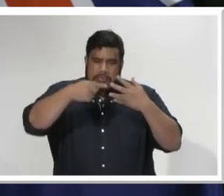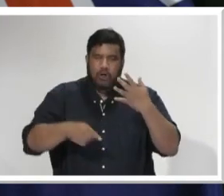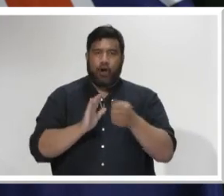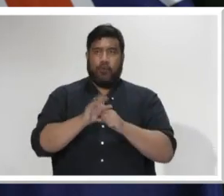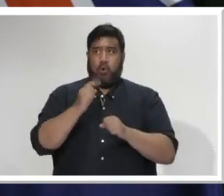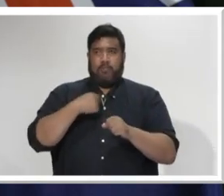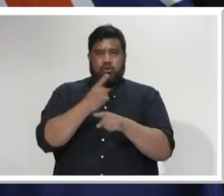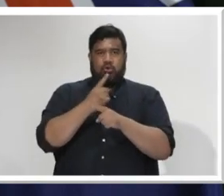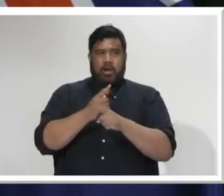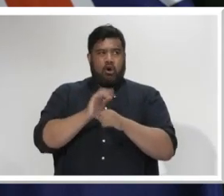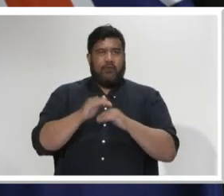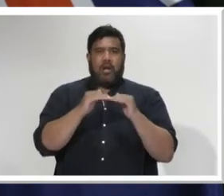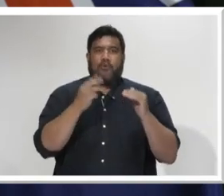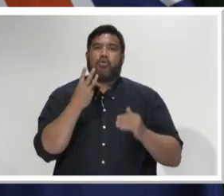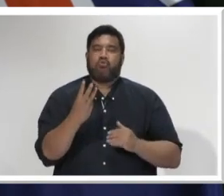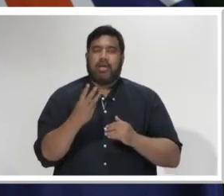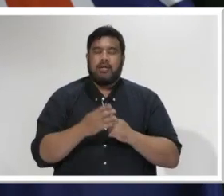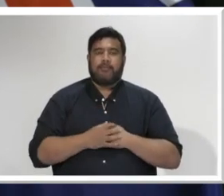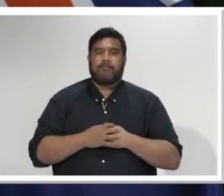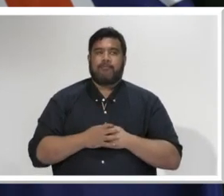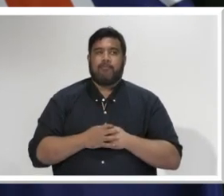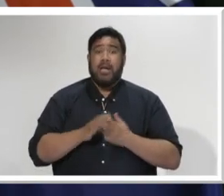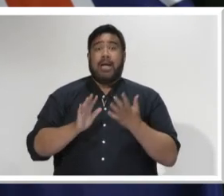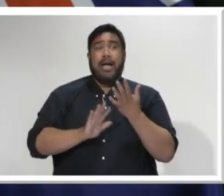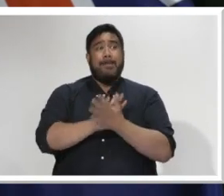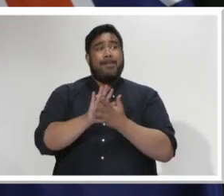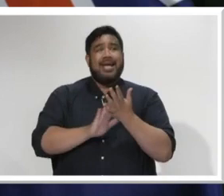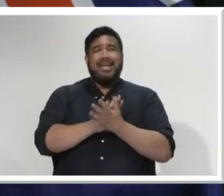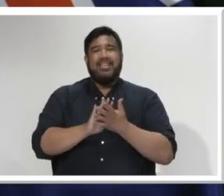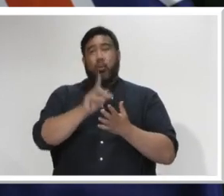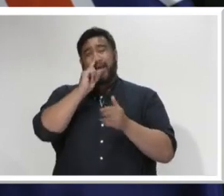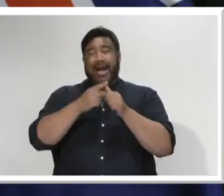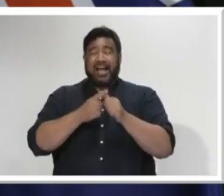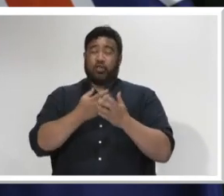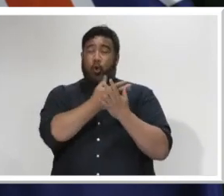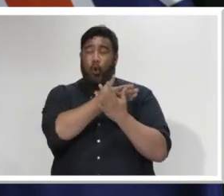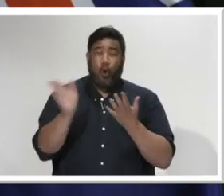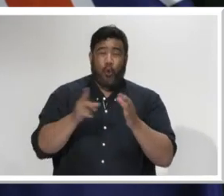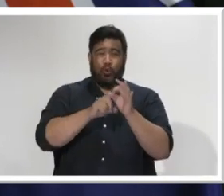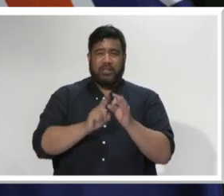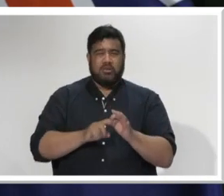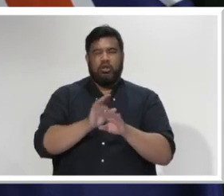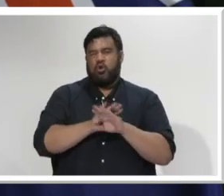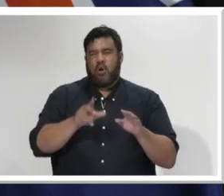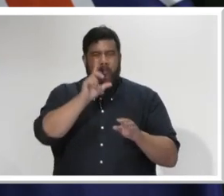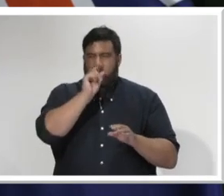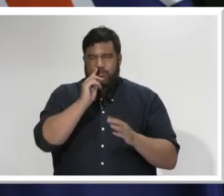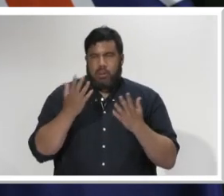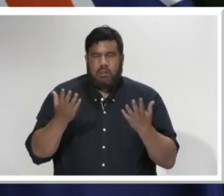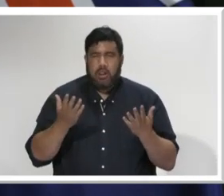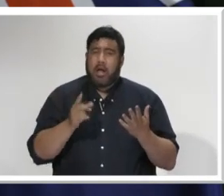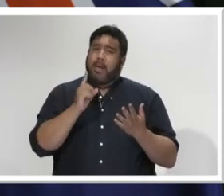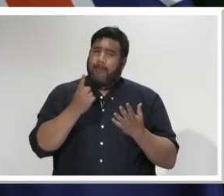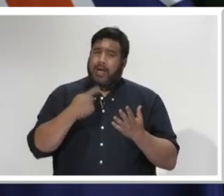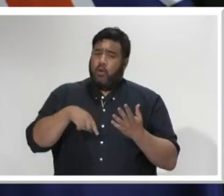about. Does not mean we'll necessarily be able to provide every answer to every single scenario. We have given